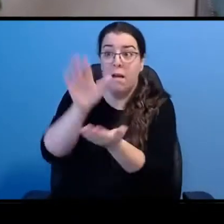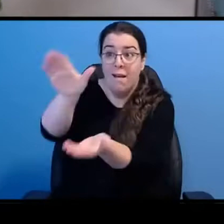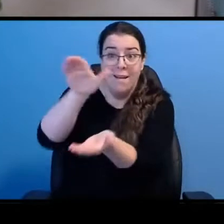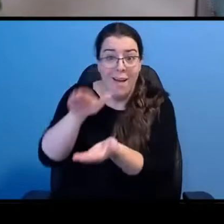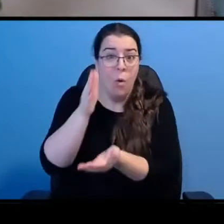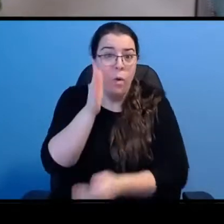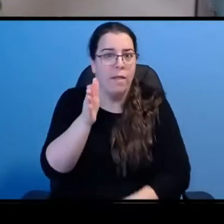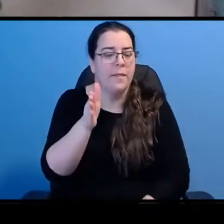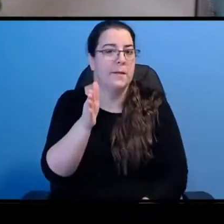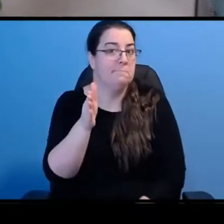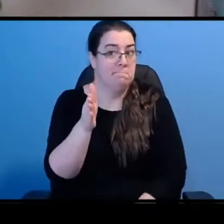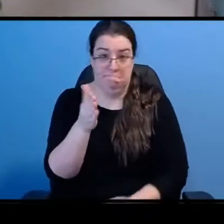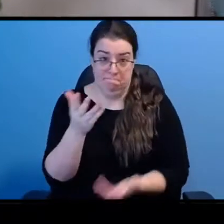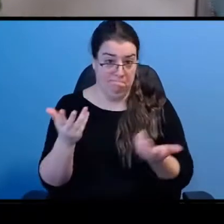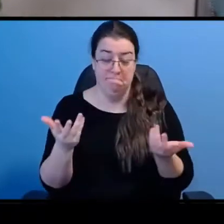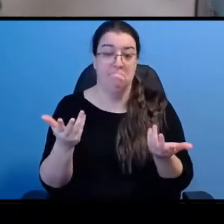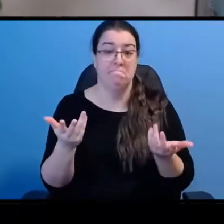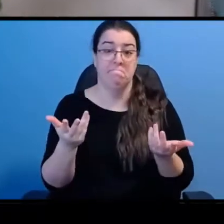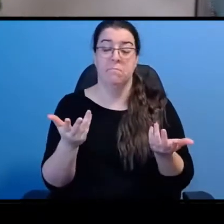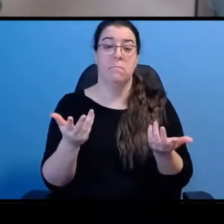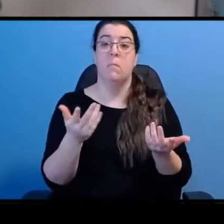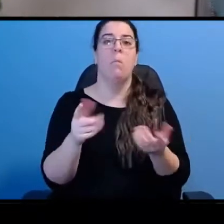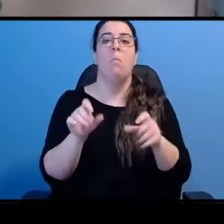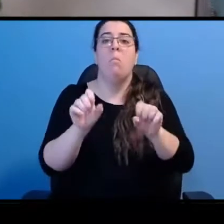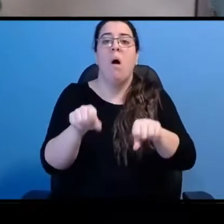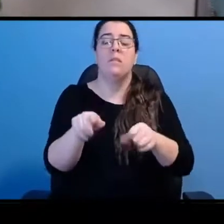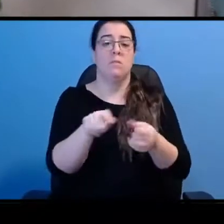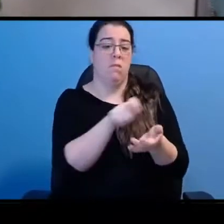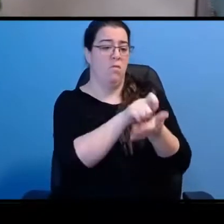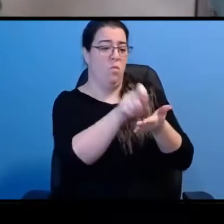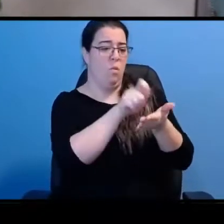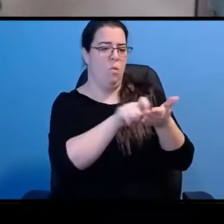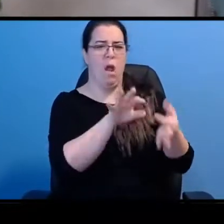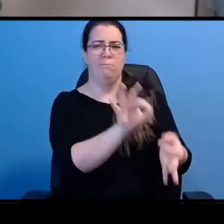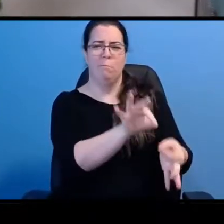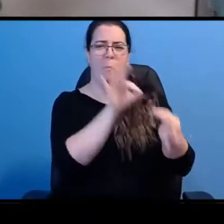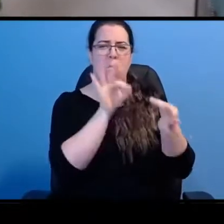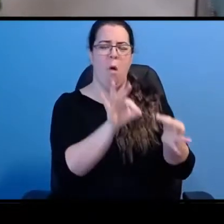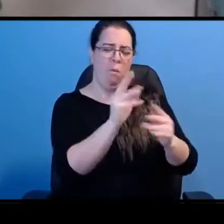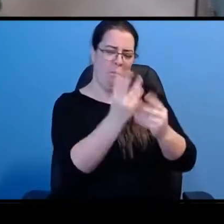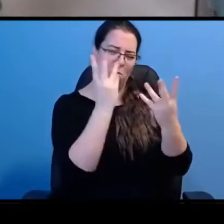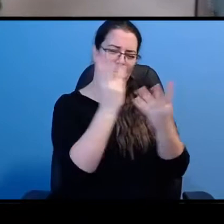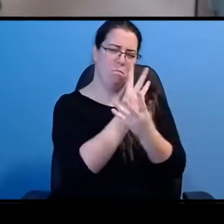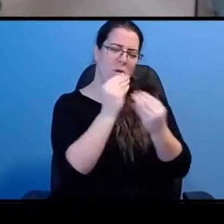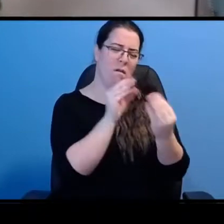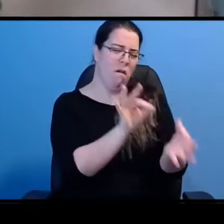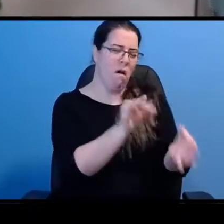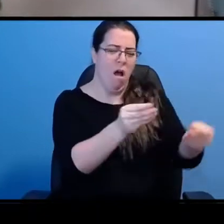certain whether or not you're actually going to get it. And that process can sort of be